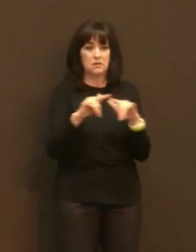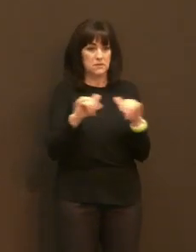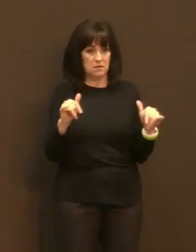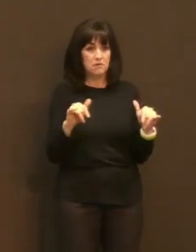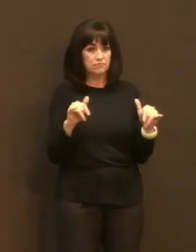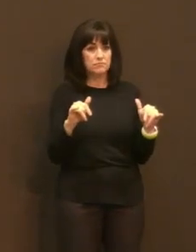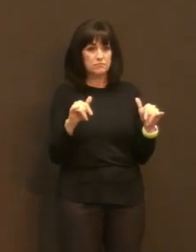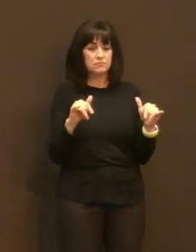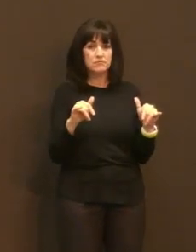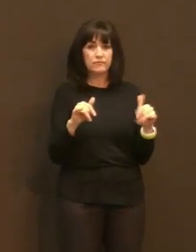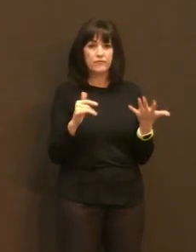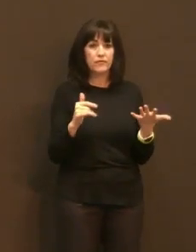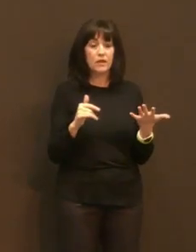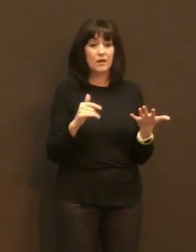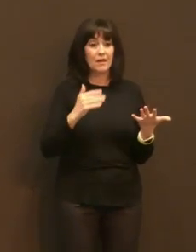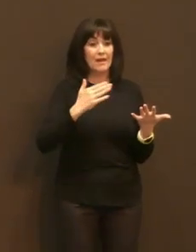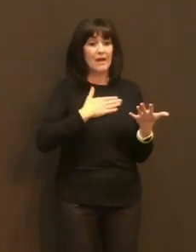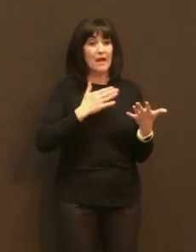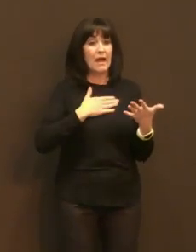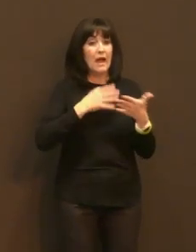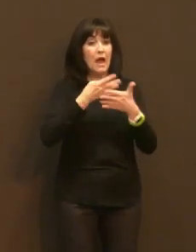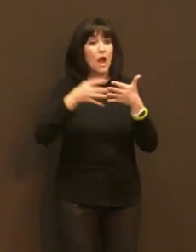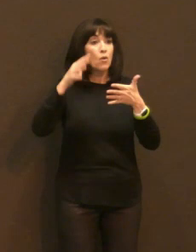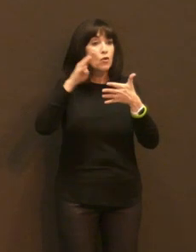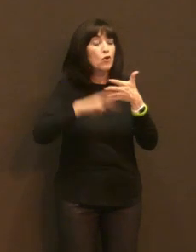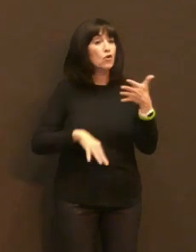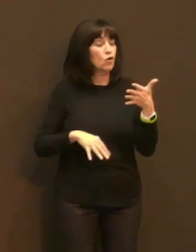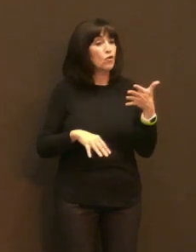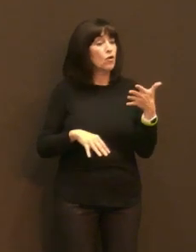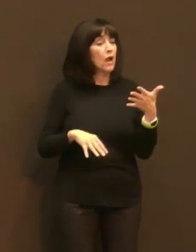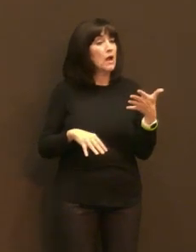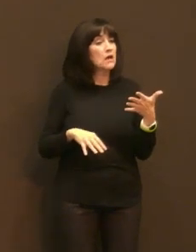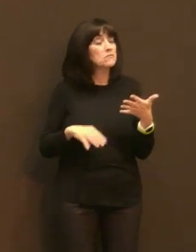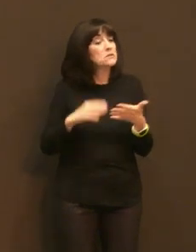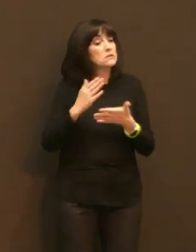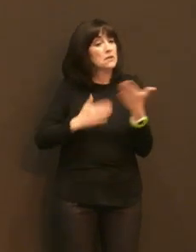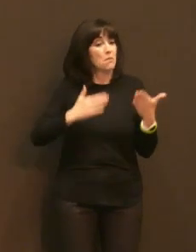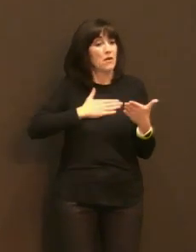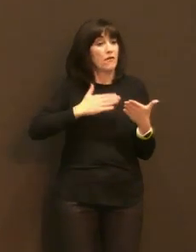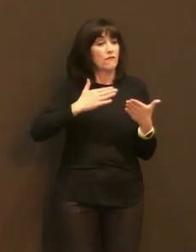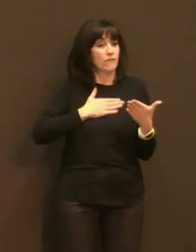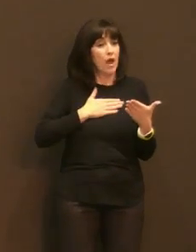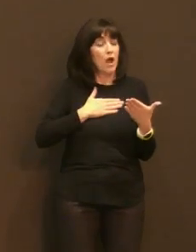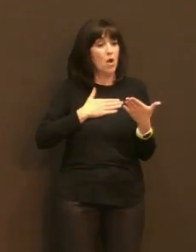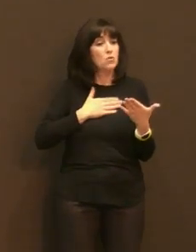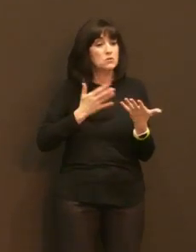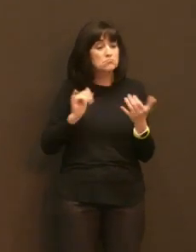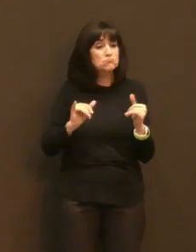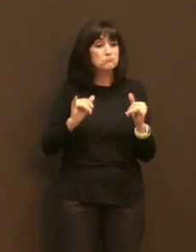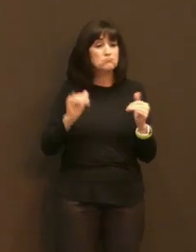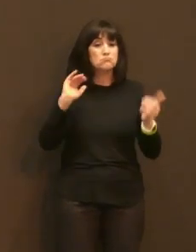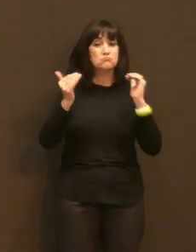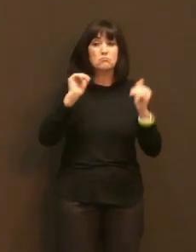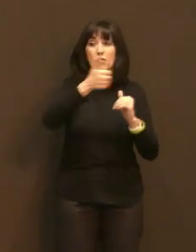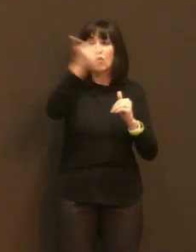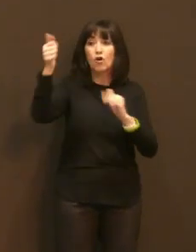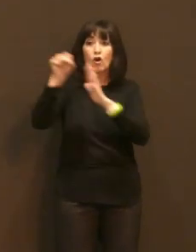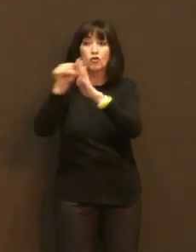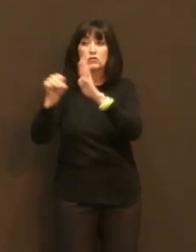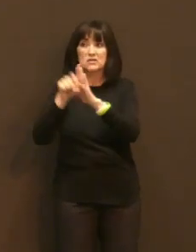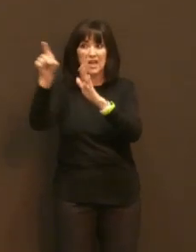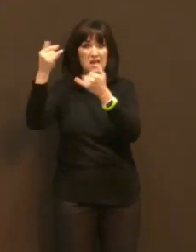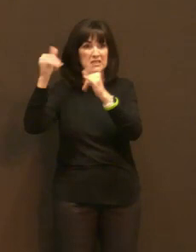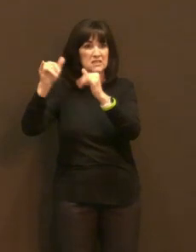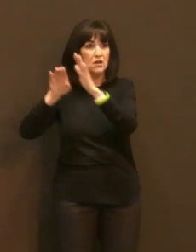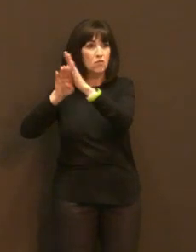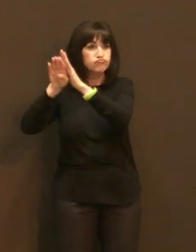see in other states, and that could be a function of the metrics in the presentation. But it looks